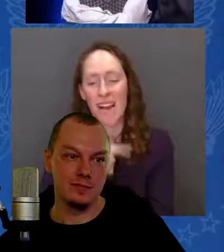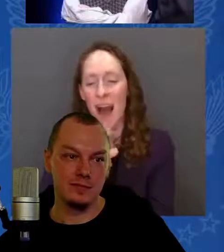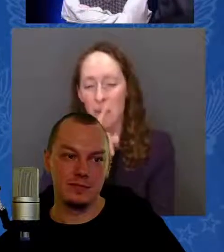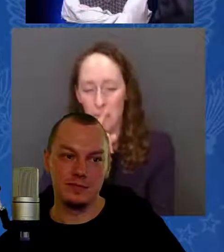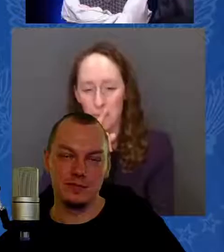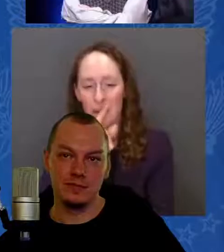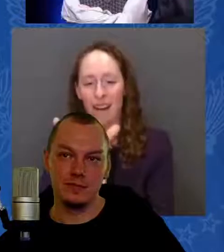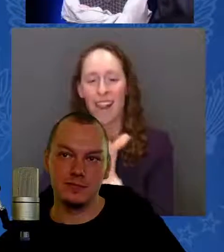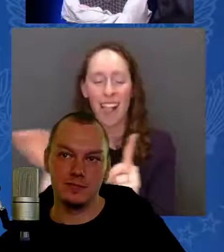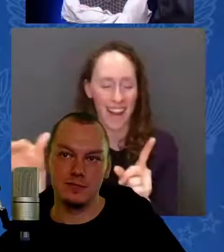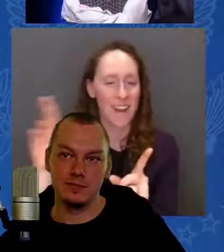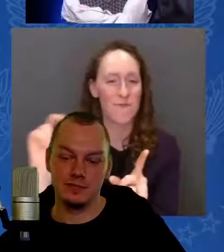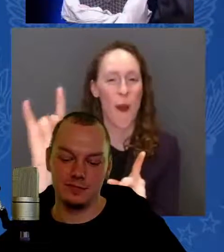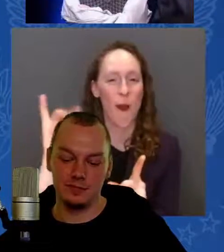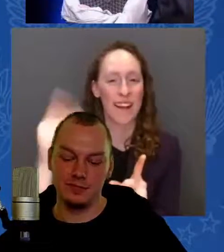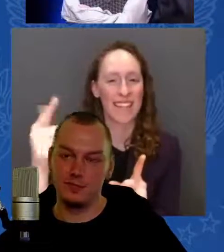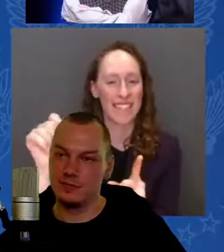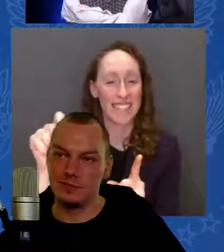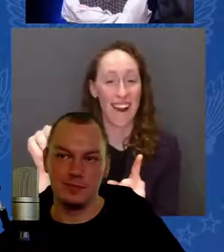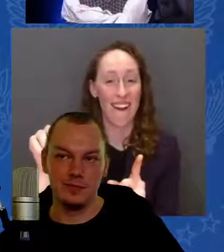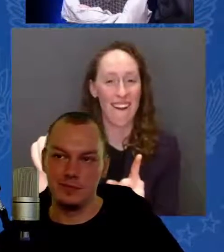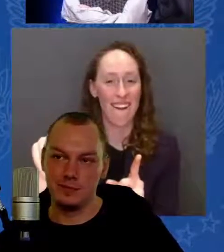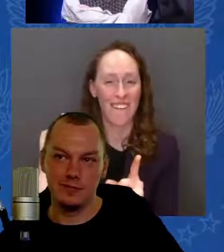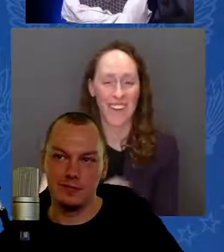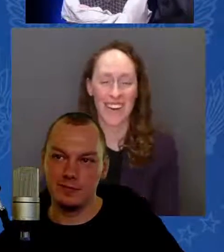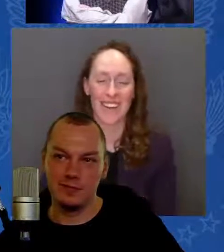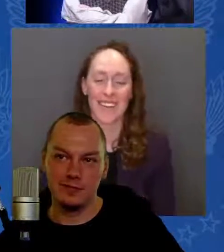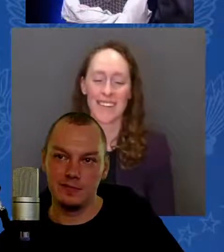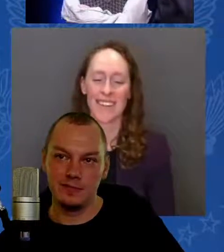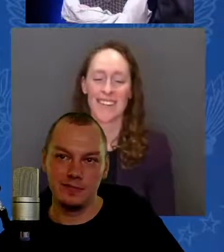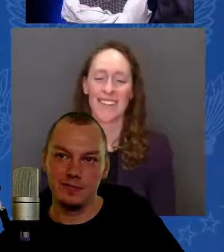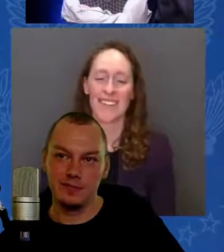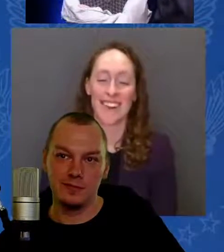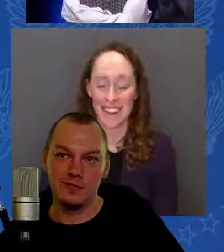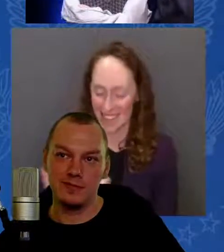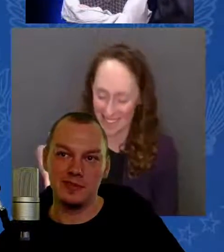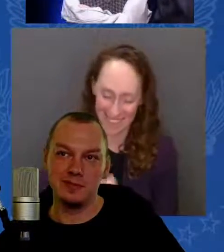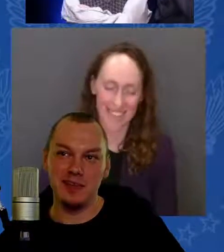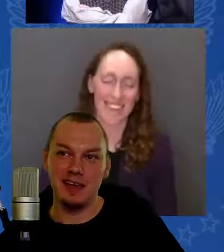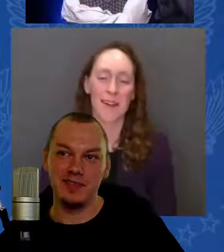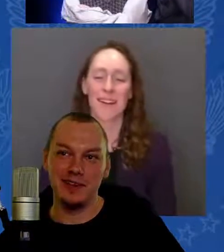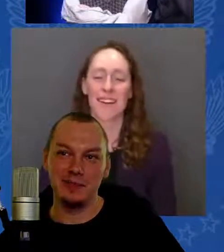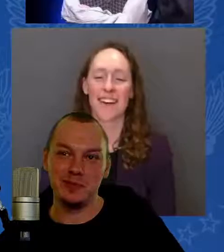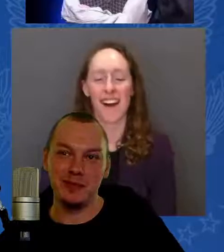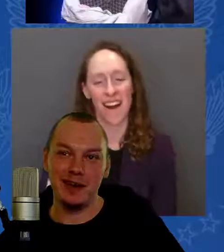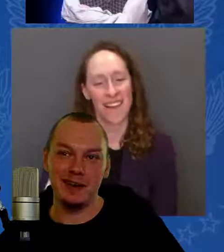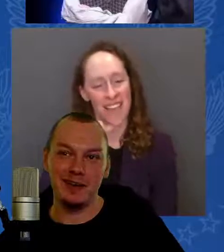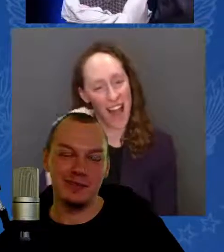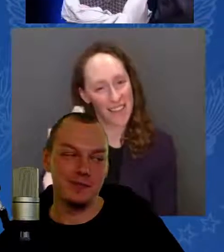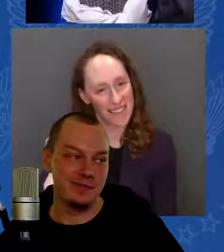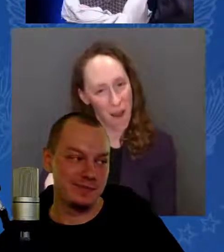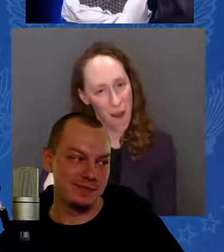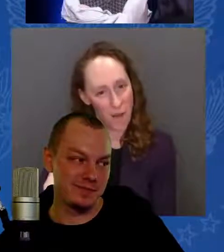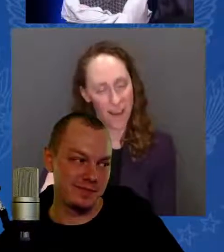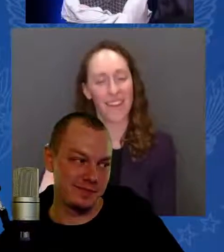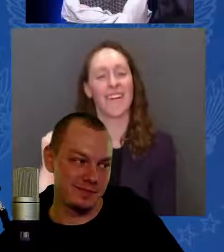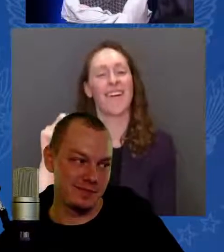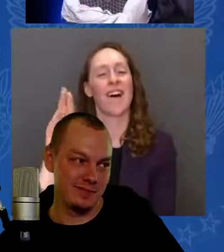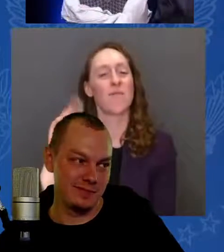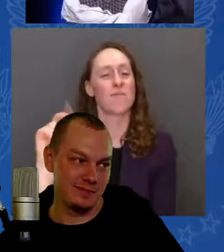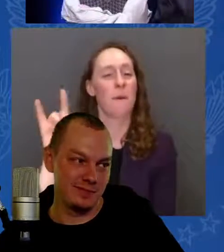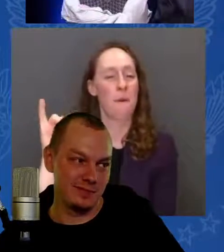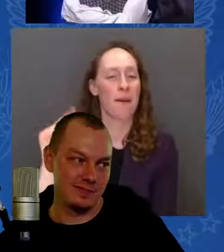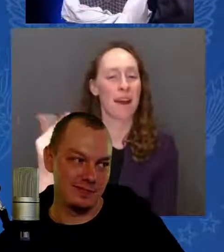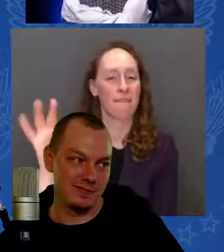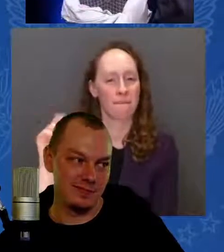here. We'll be back, and we'll be with you every step of the way. Look at them laughing at him in the background. And God bless